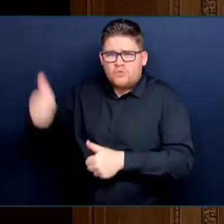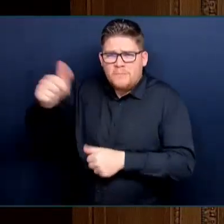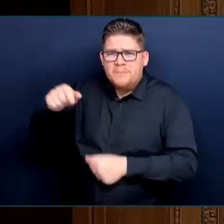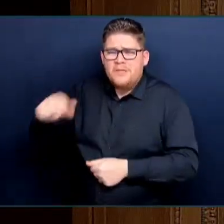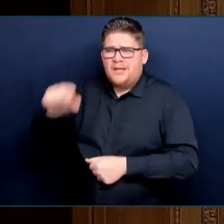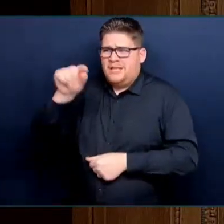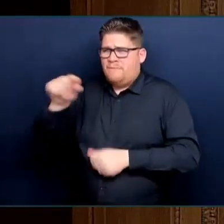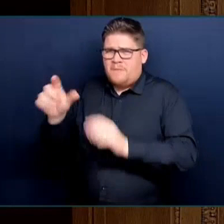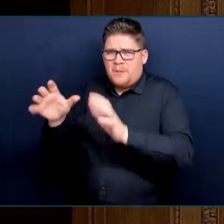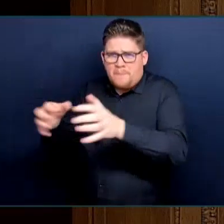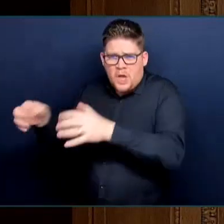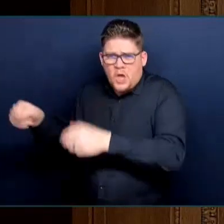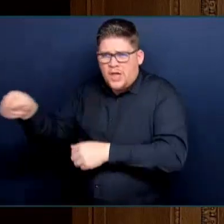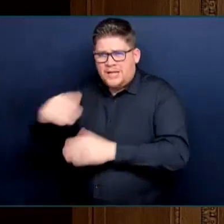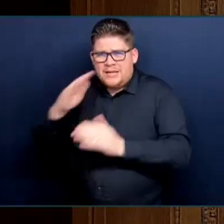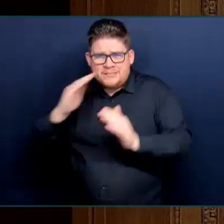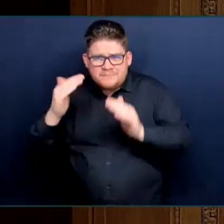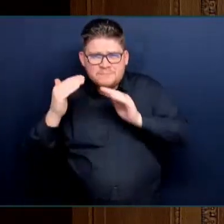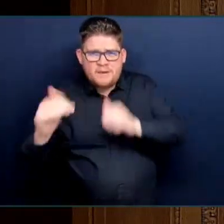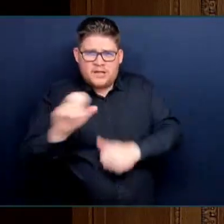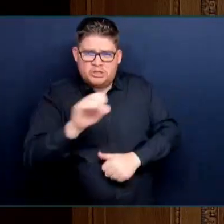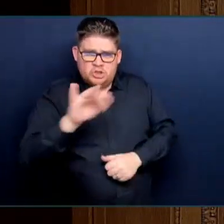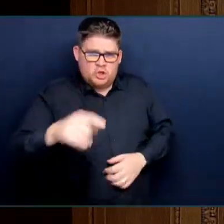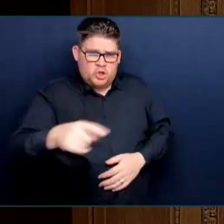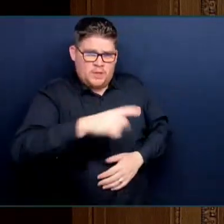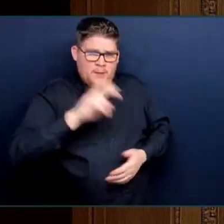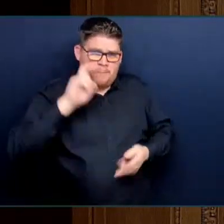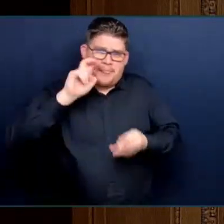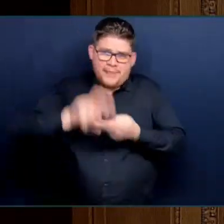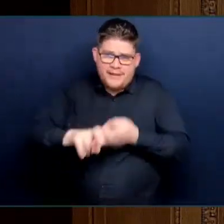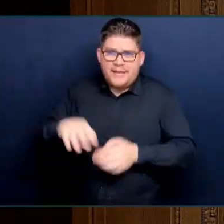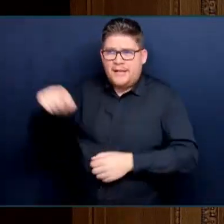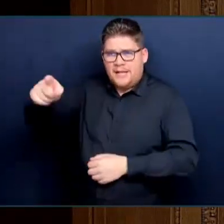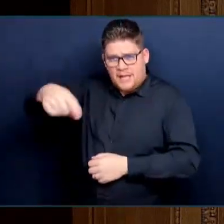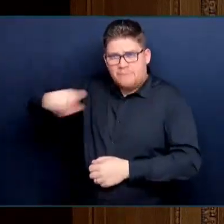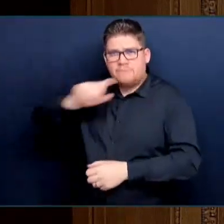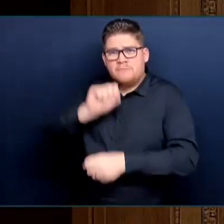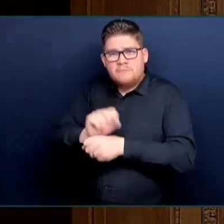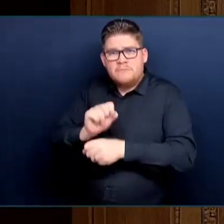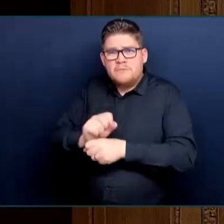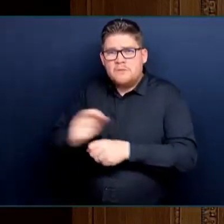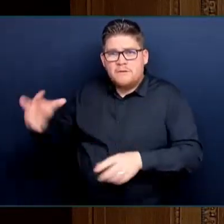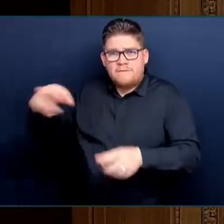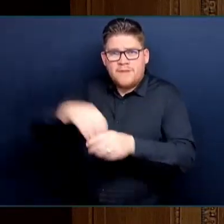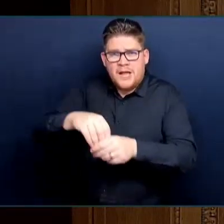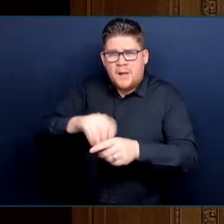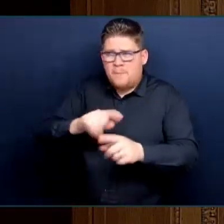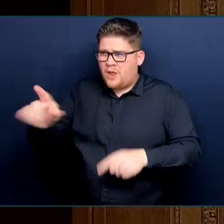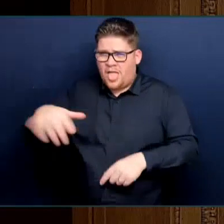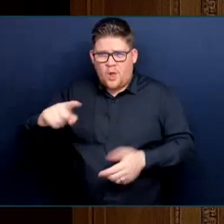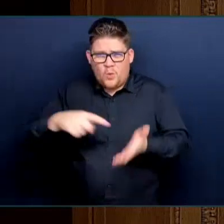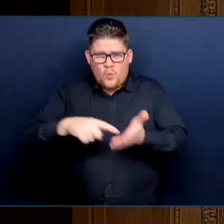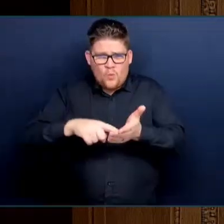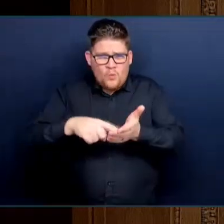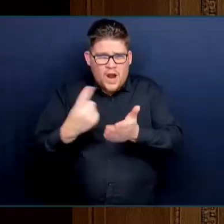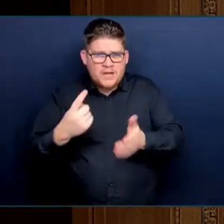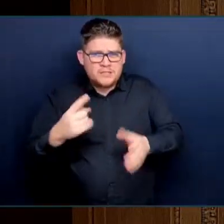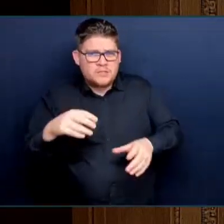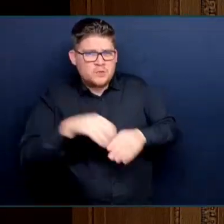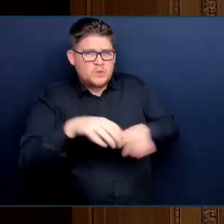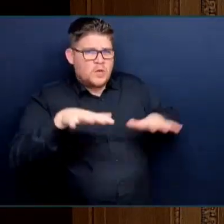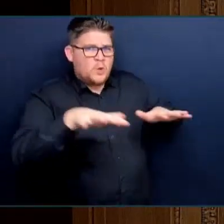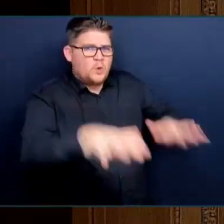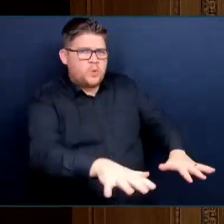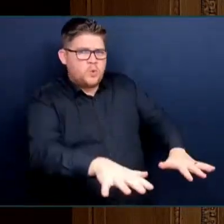they didn't turn their attention even for a moment to unprecedented levels of severance that are going